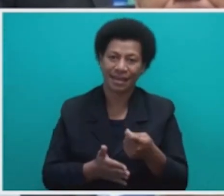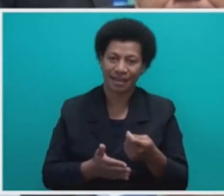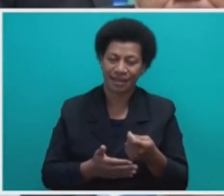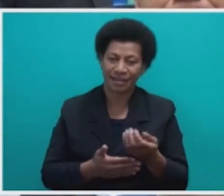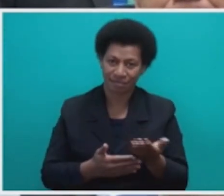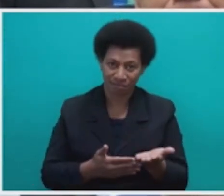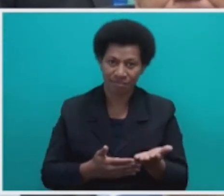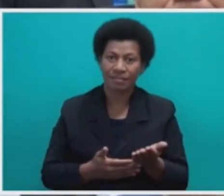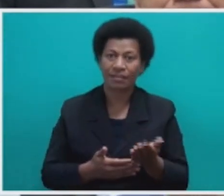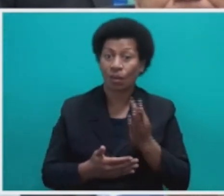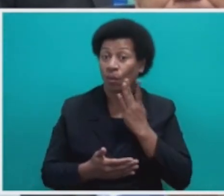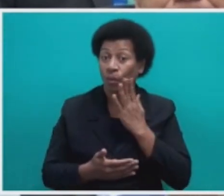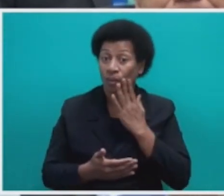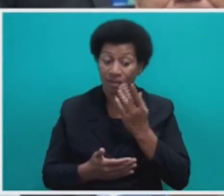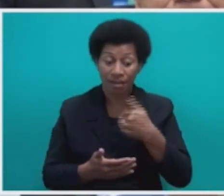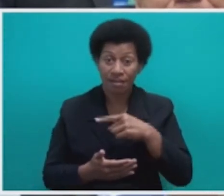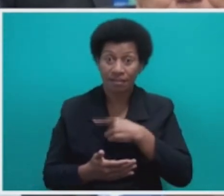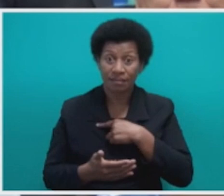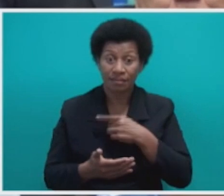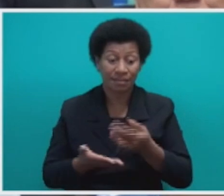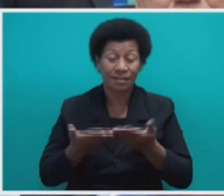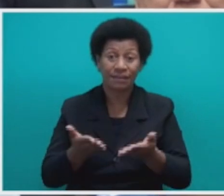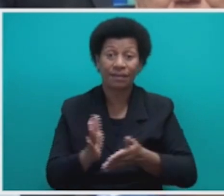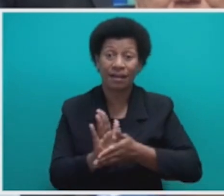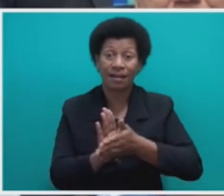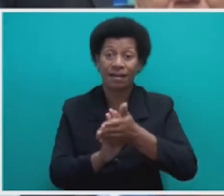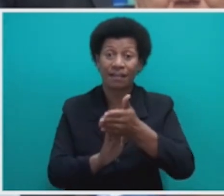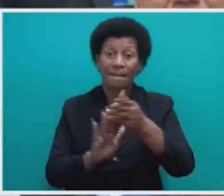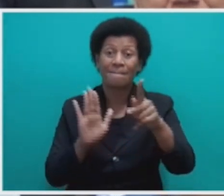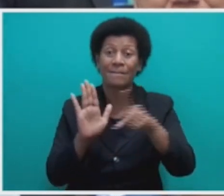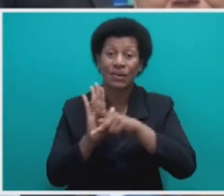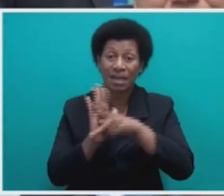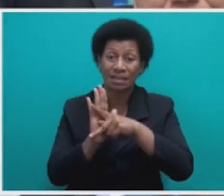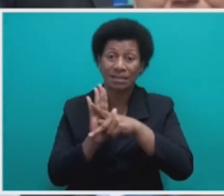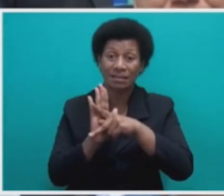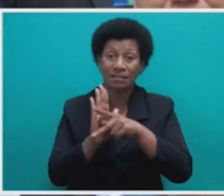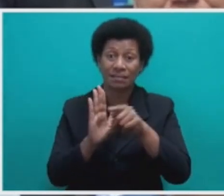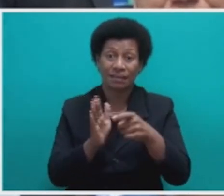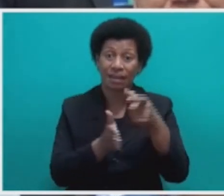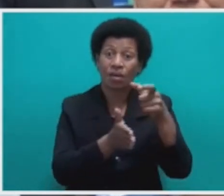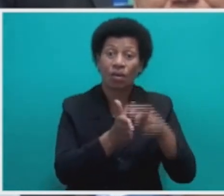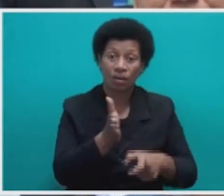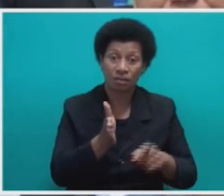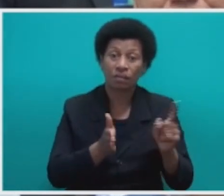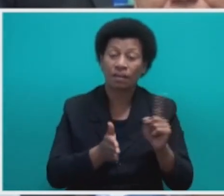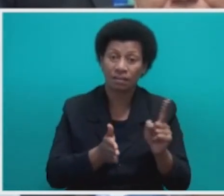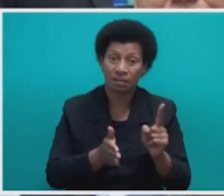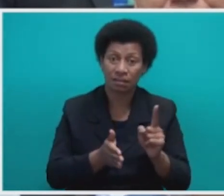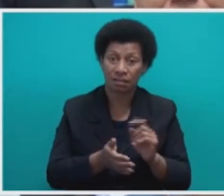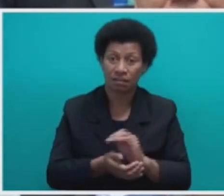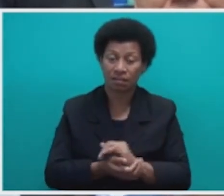we put those very high duty, the cost, even if there